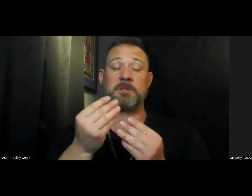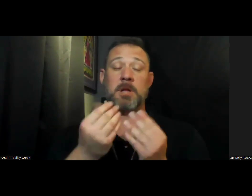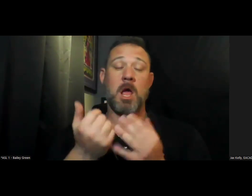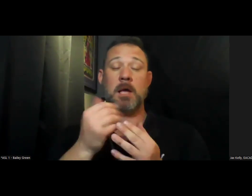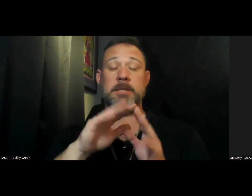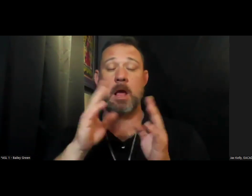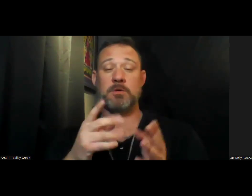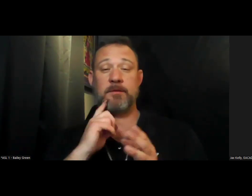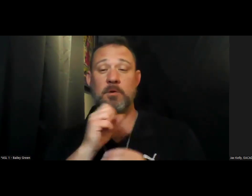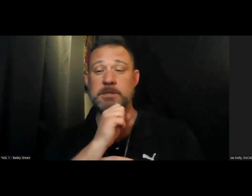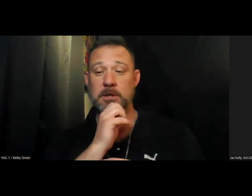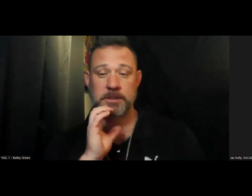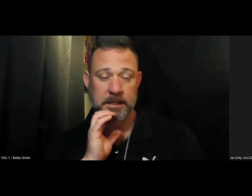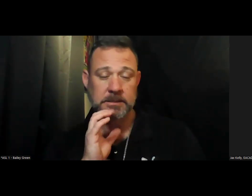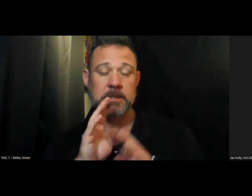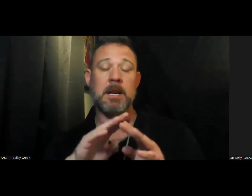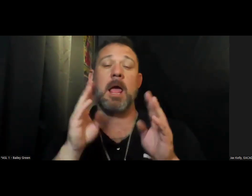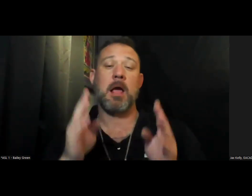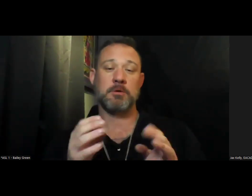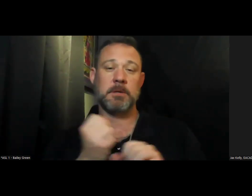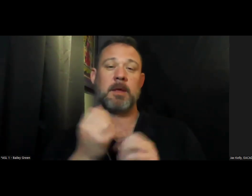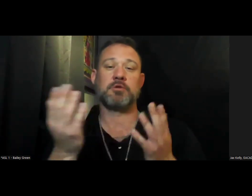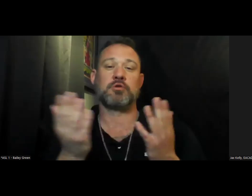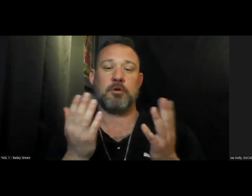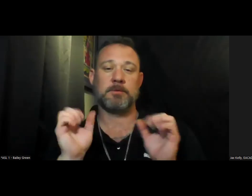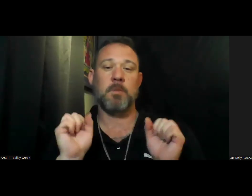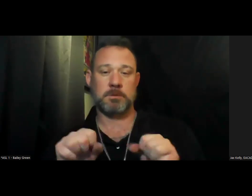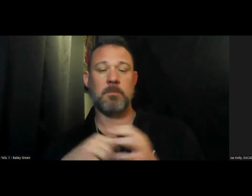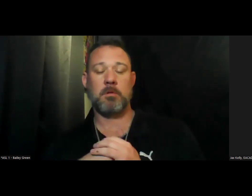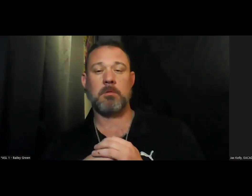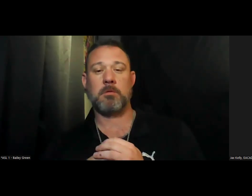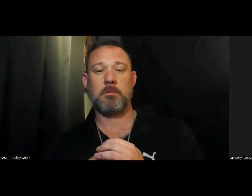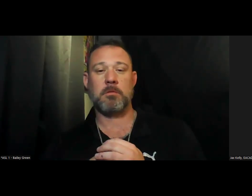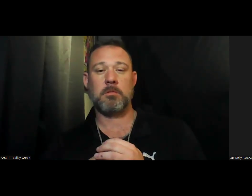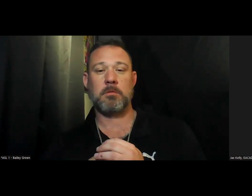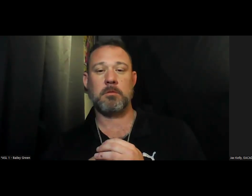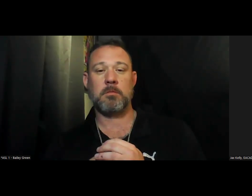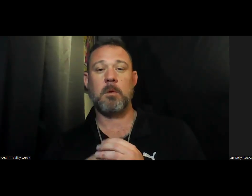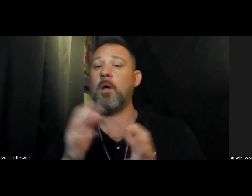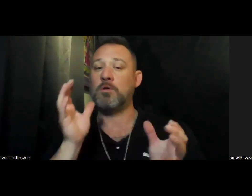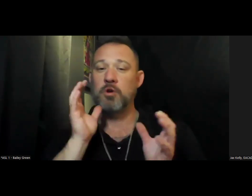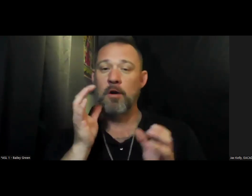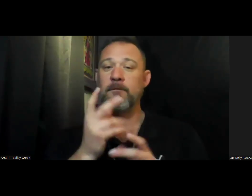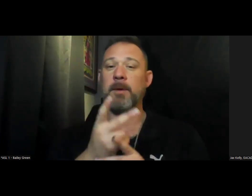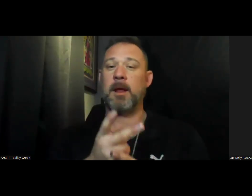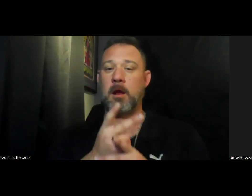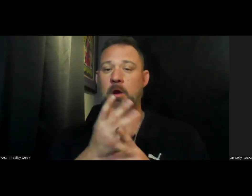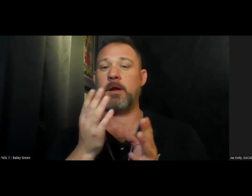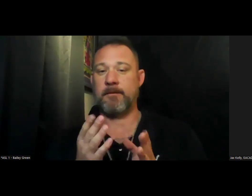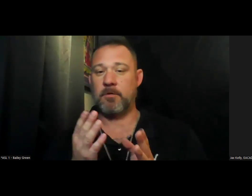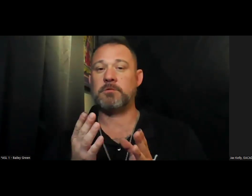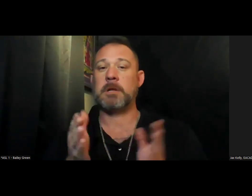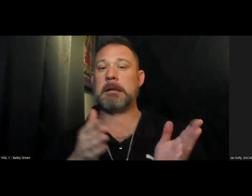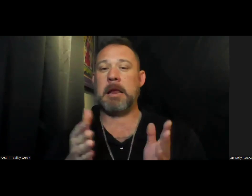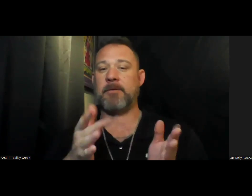with disabilities, housing that makes services possible. But we also heard from caregivers